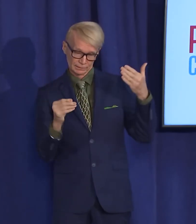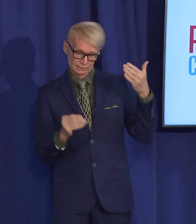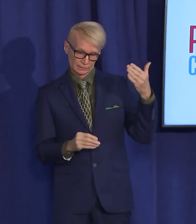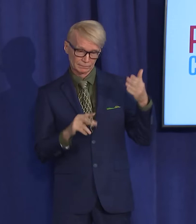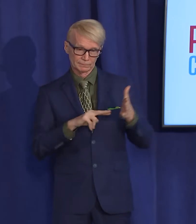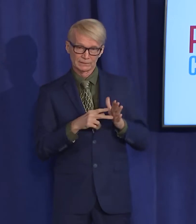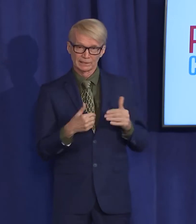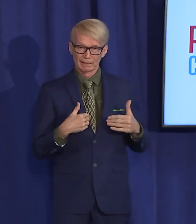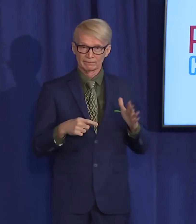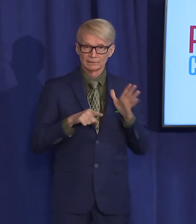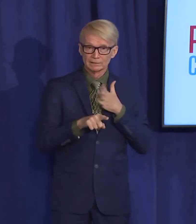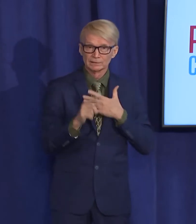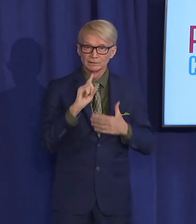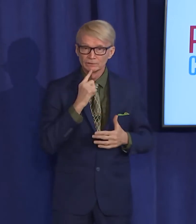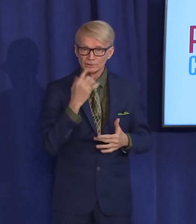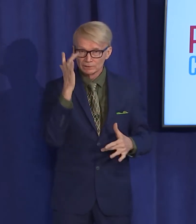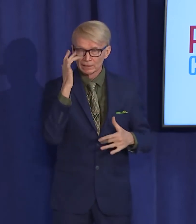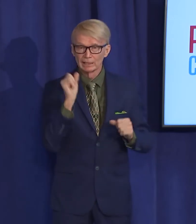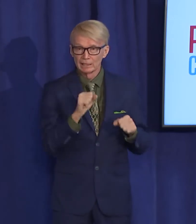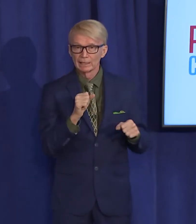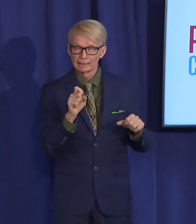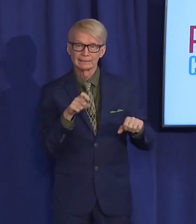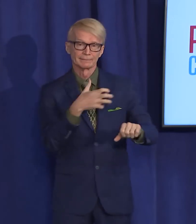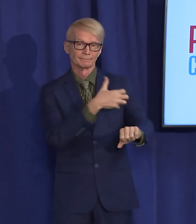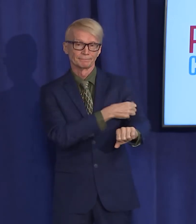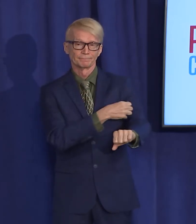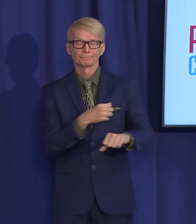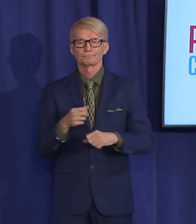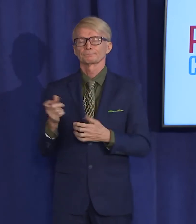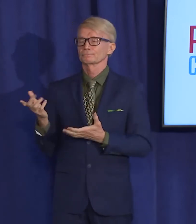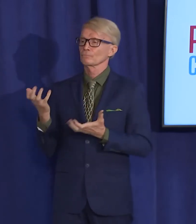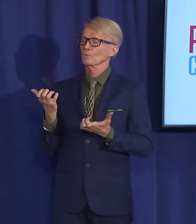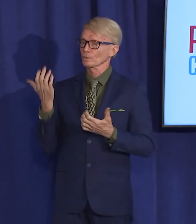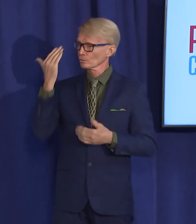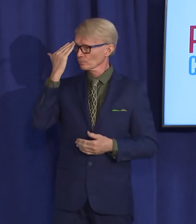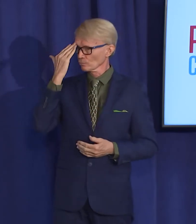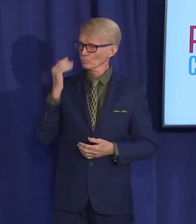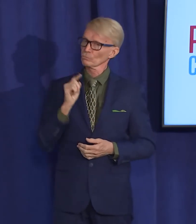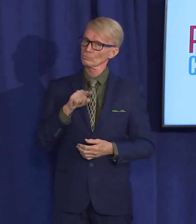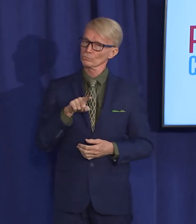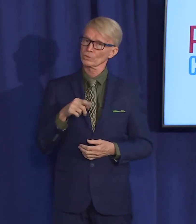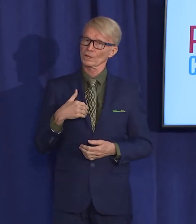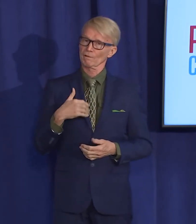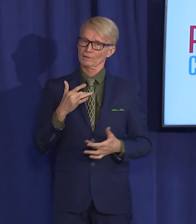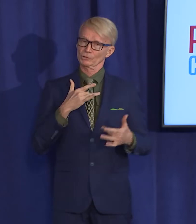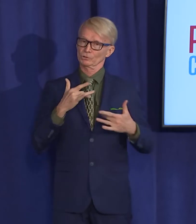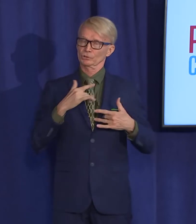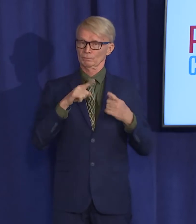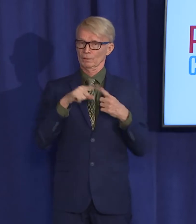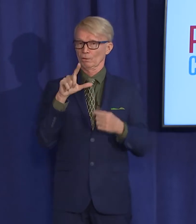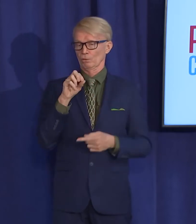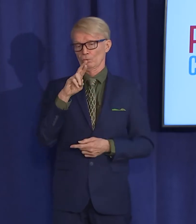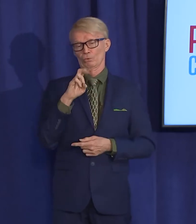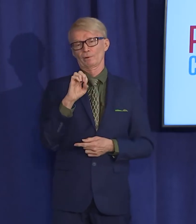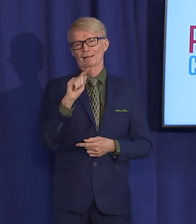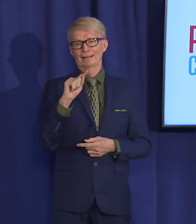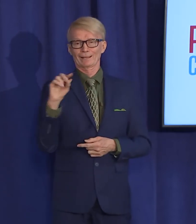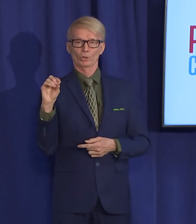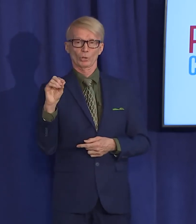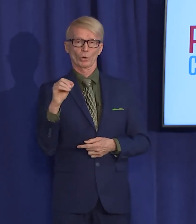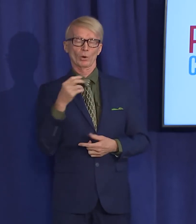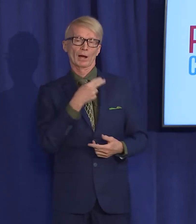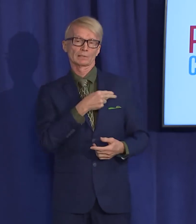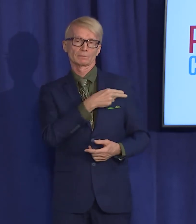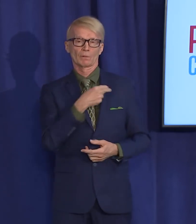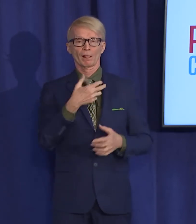have more severe outcomes. Kelly Bauer from Block Club wants to know if you have any concerns about Loretto Hospital's vaccine event at Trump